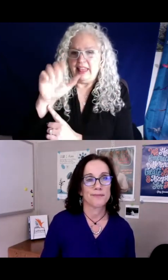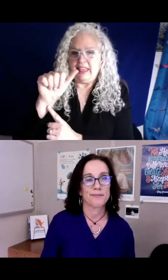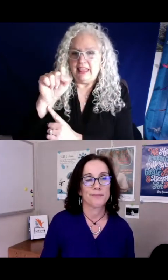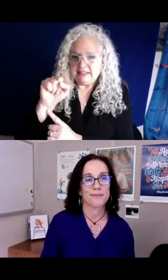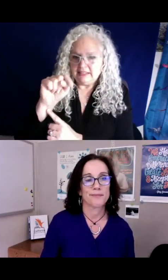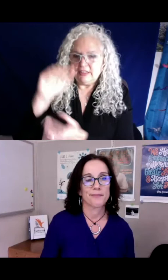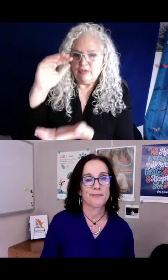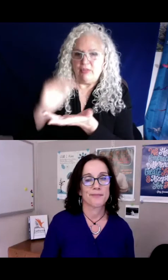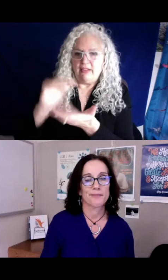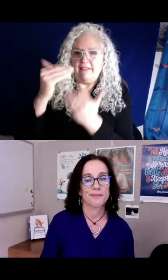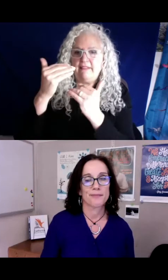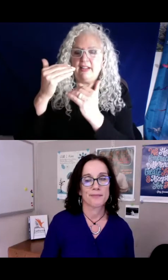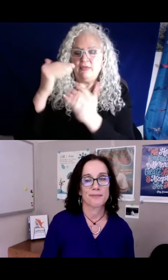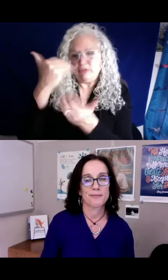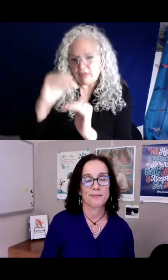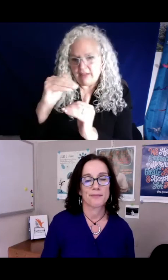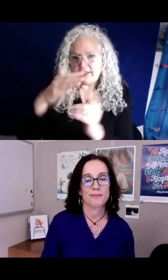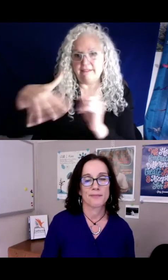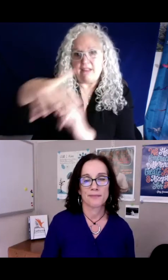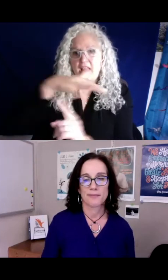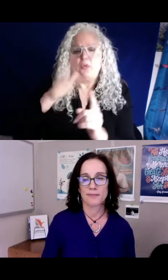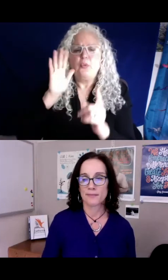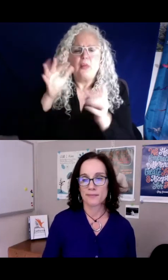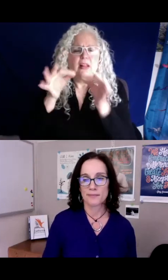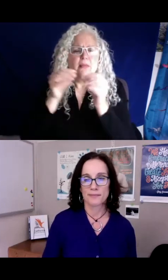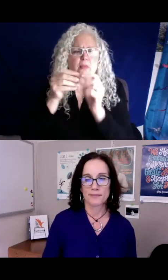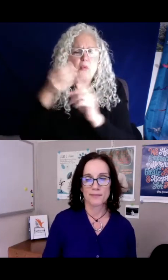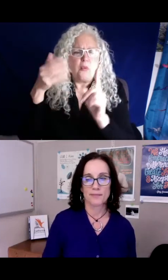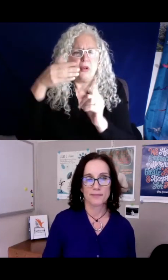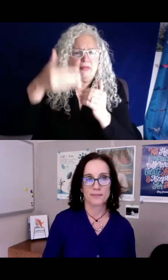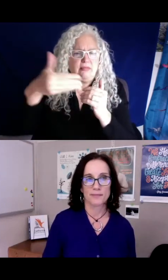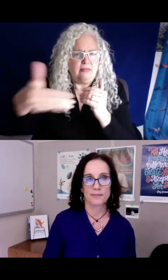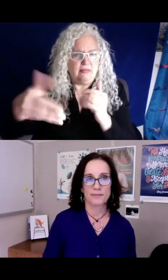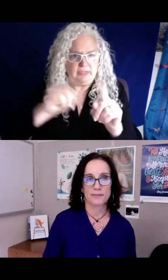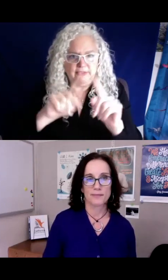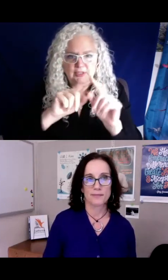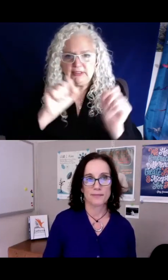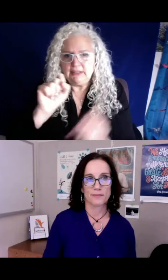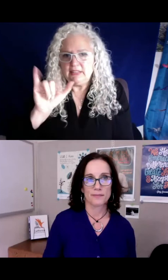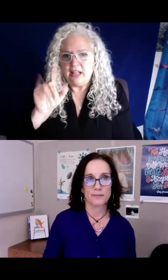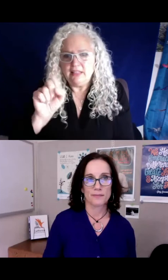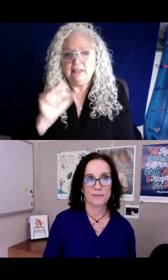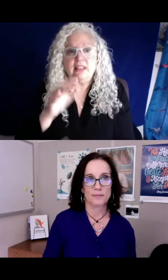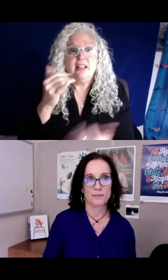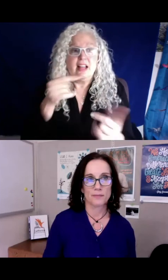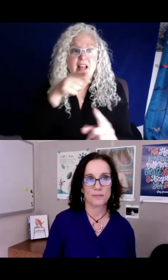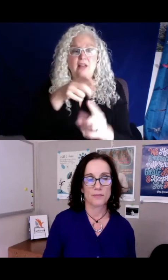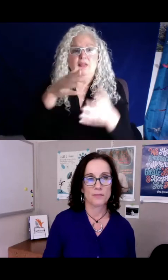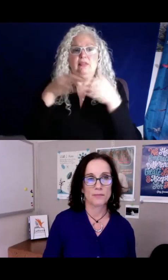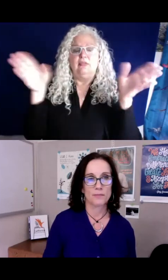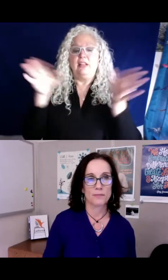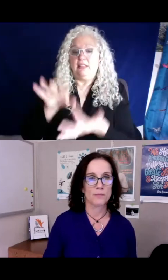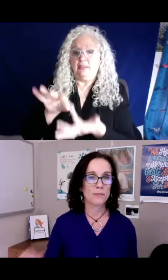Okay, now this term, least restrictive environment, LRE, we're going to explain a little bit more as we